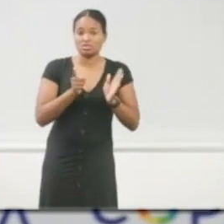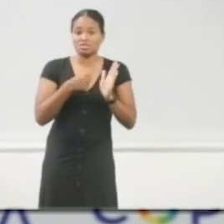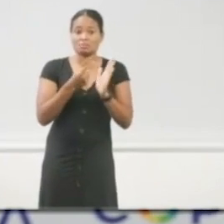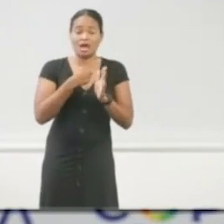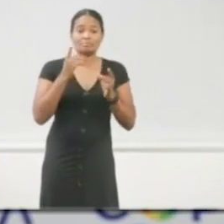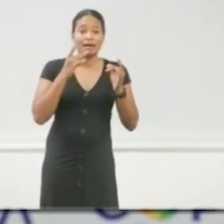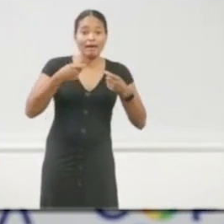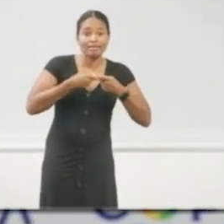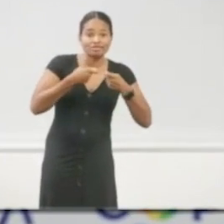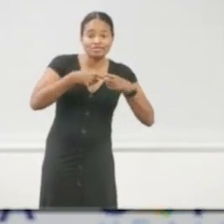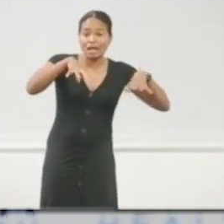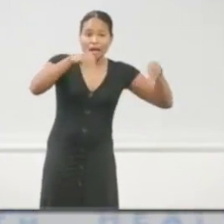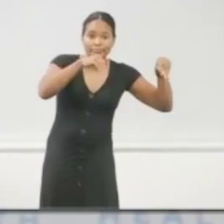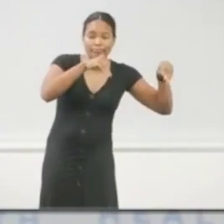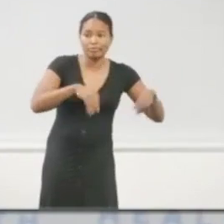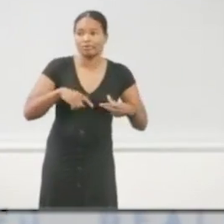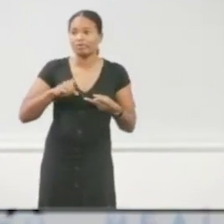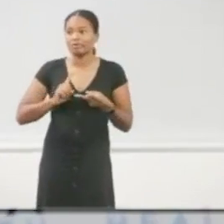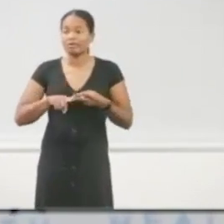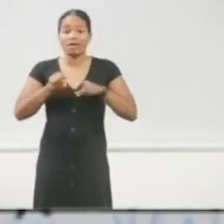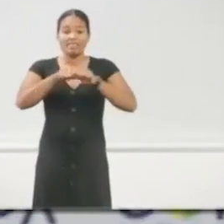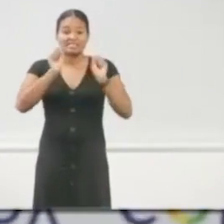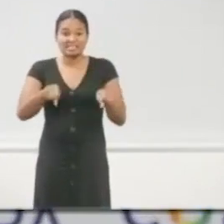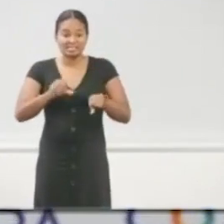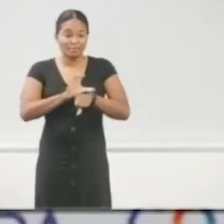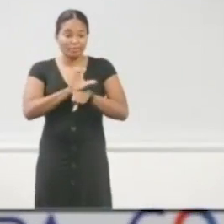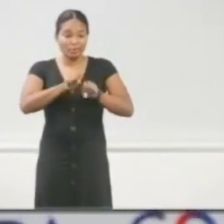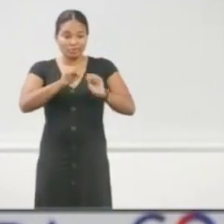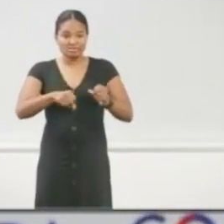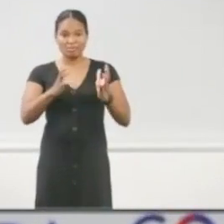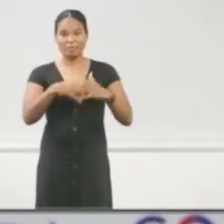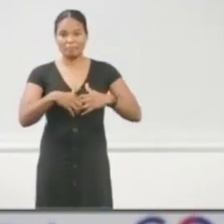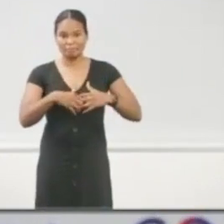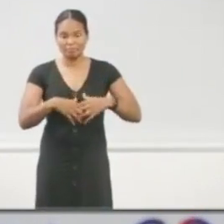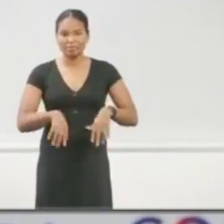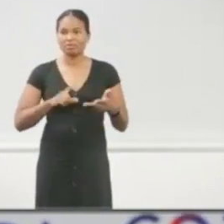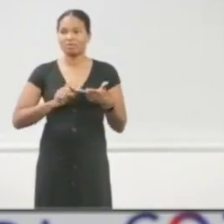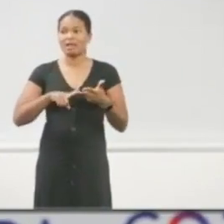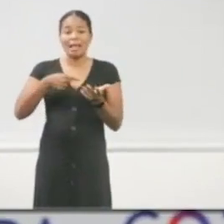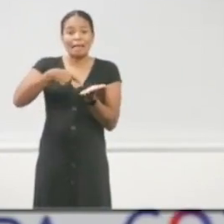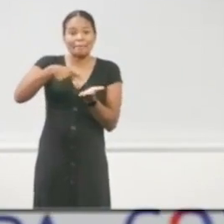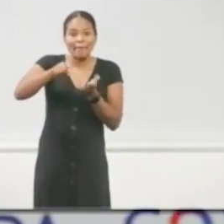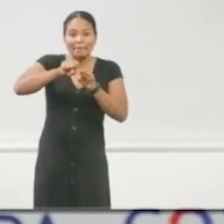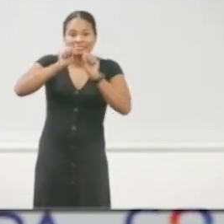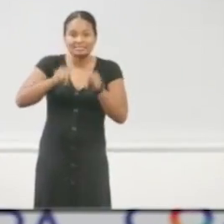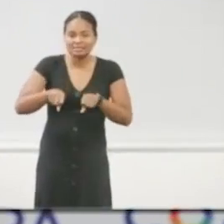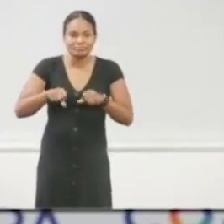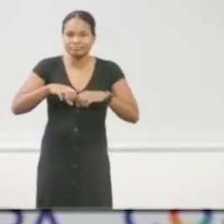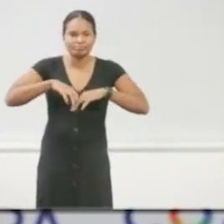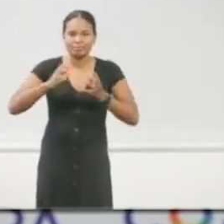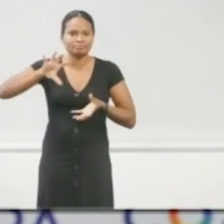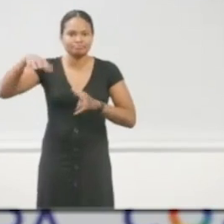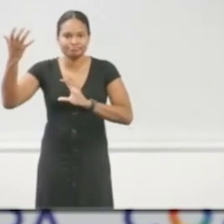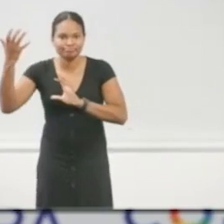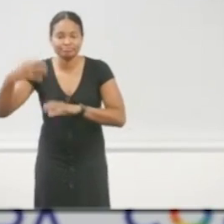down. We've had problems with healthcare payment systems. In the past 6 months, we're going to have the CEO of Mercy Care